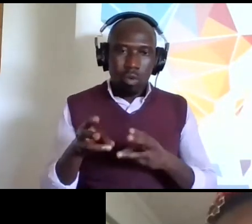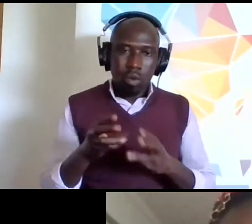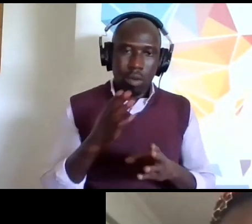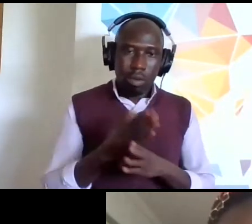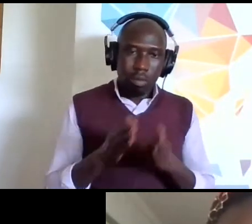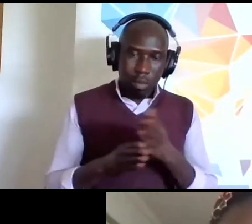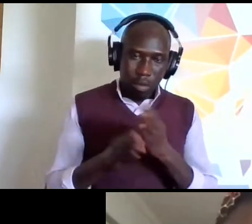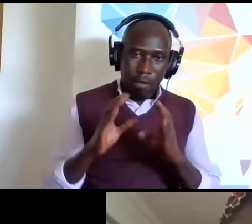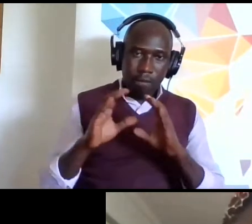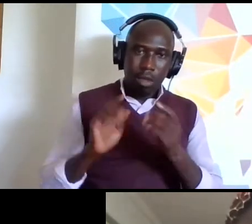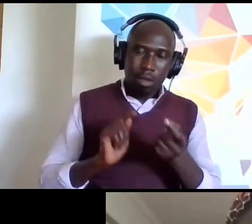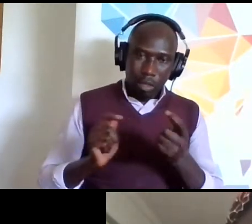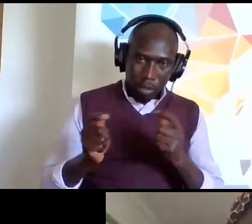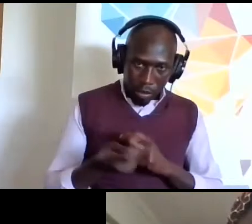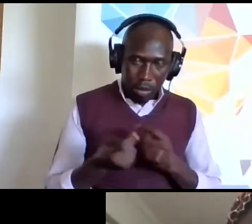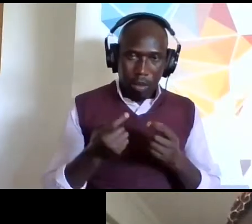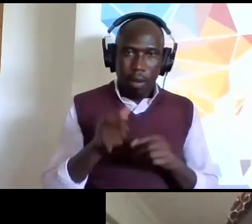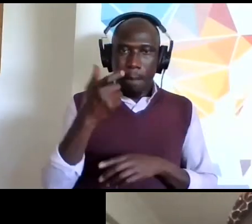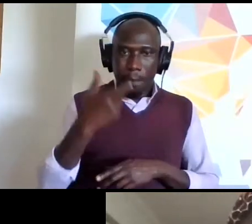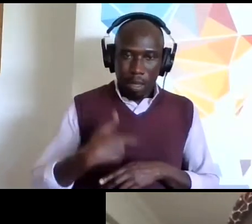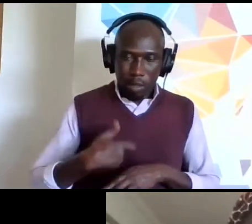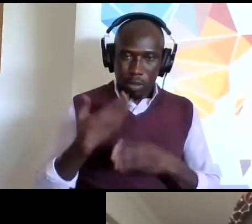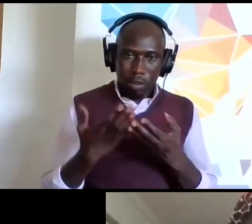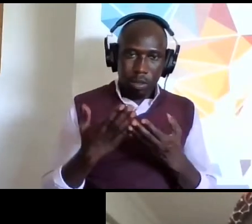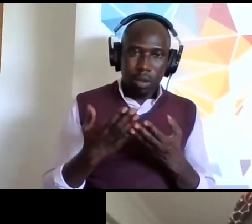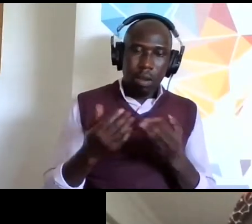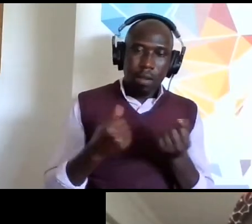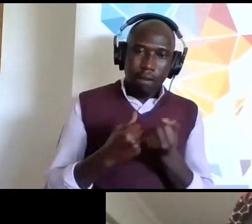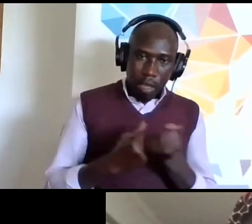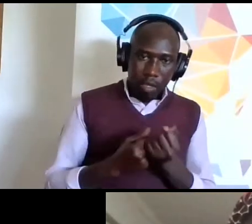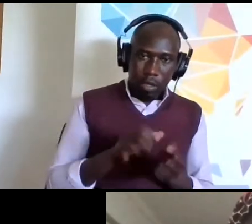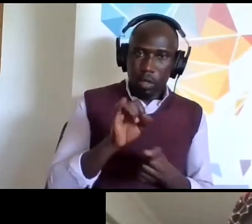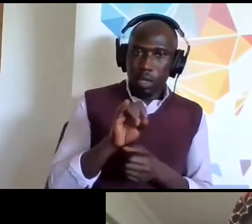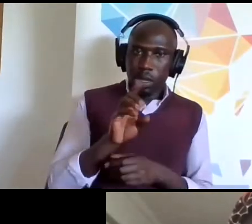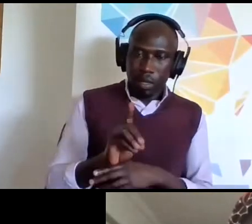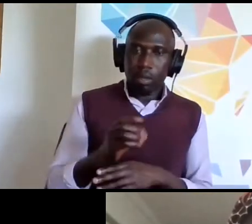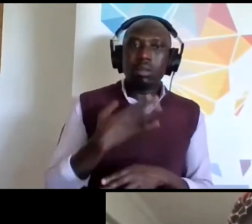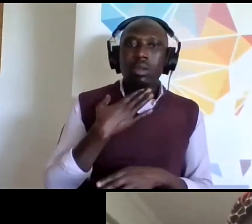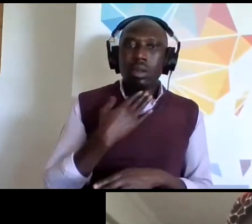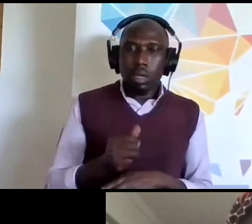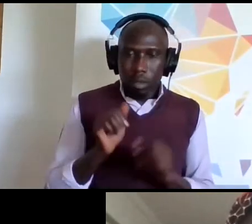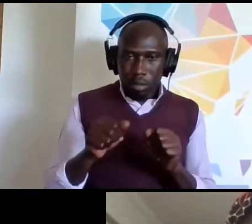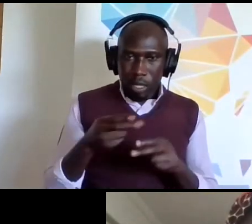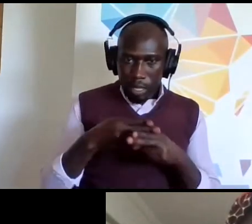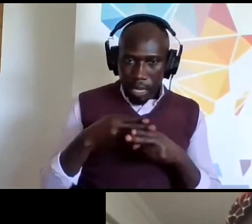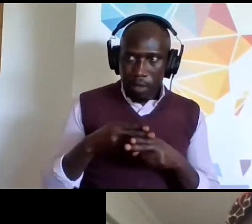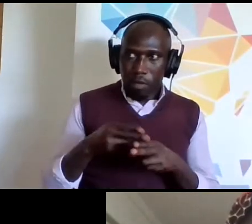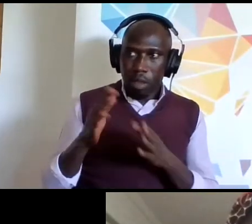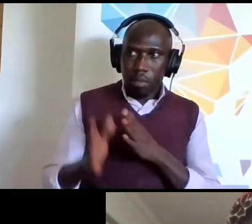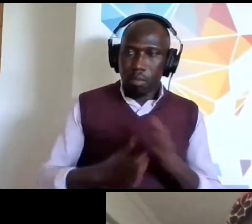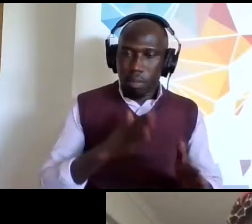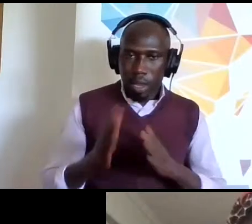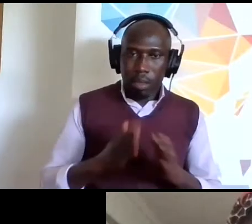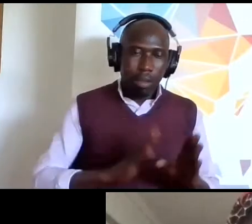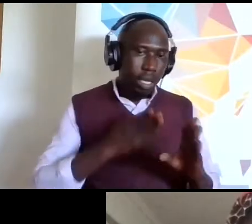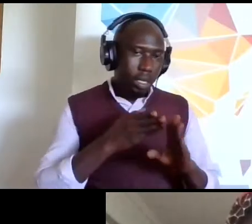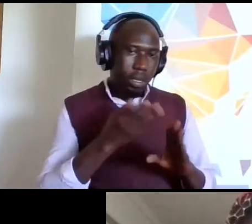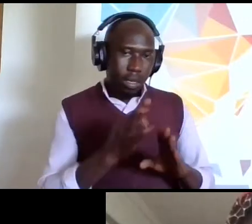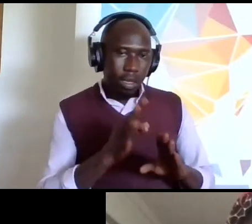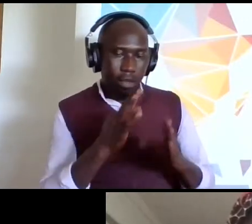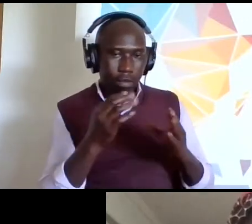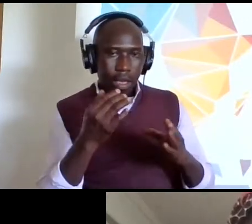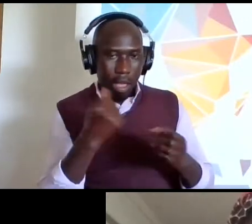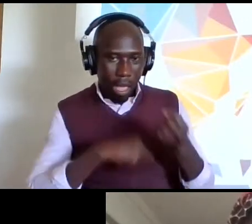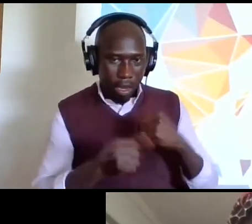that's transitioning from a functional ID to a foundational ID, it needs to be carefully planned. Specifically, if a functional